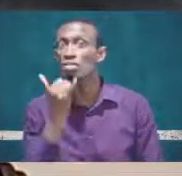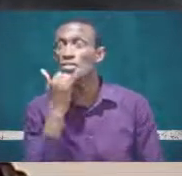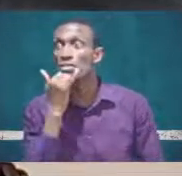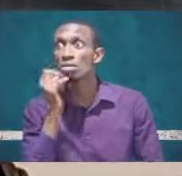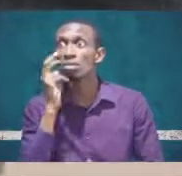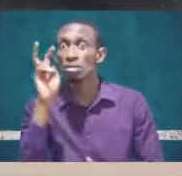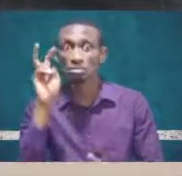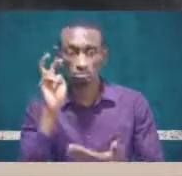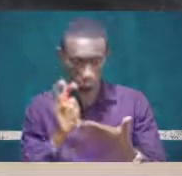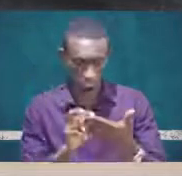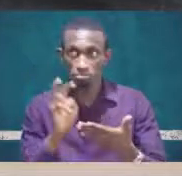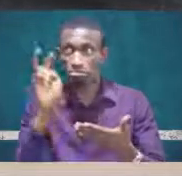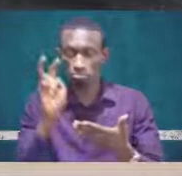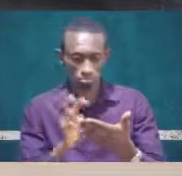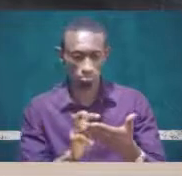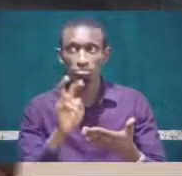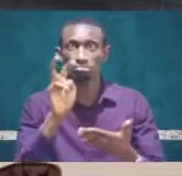not.